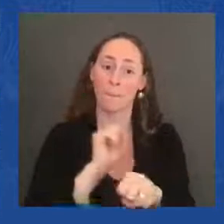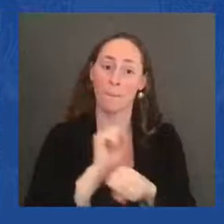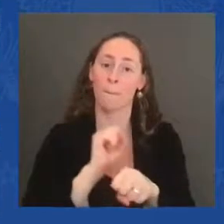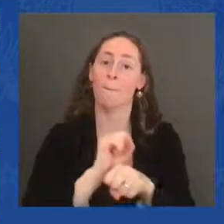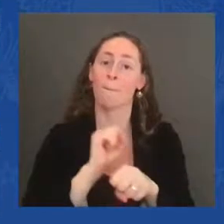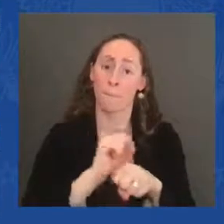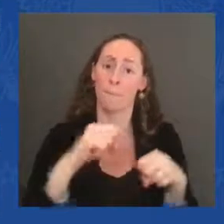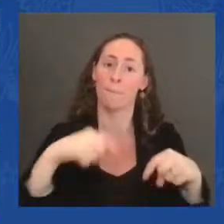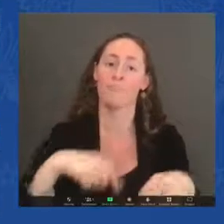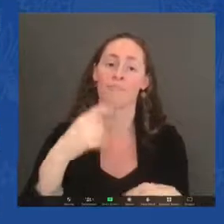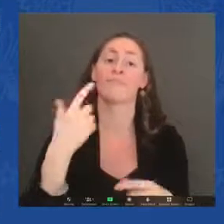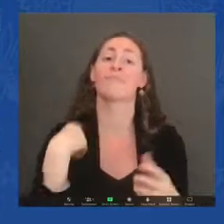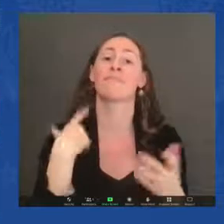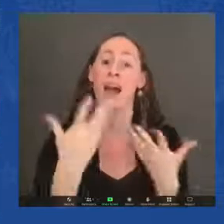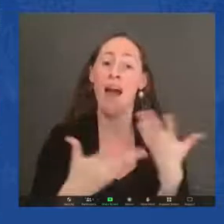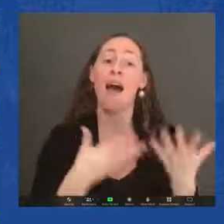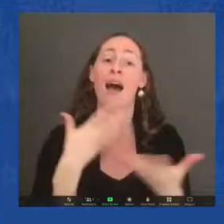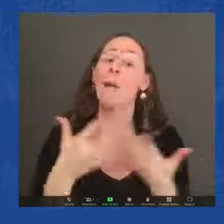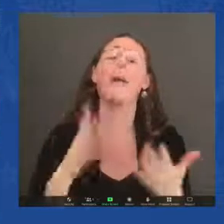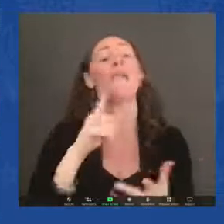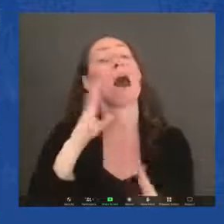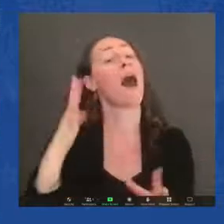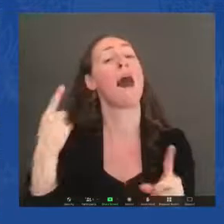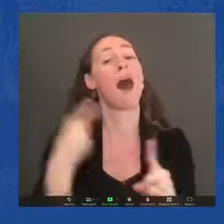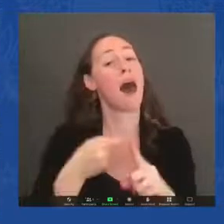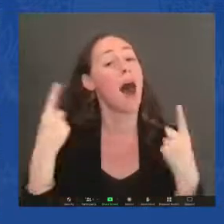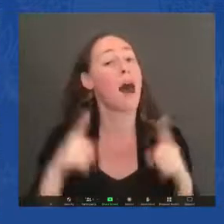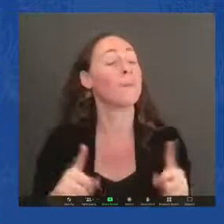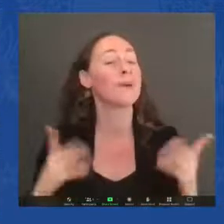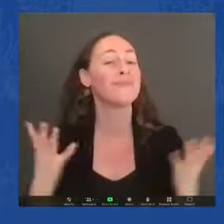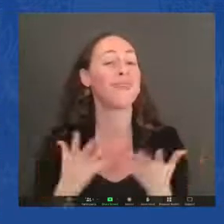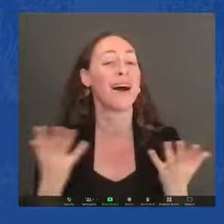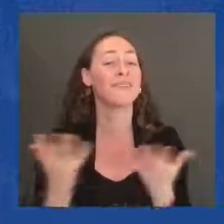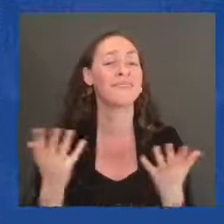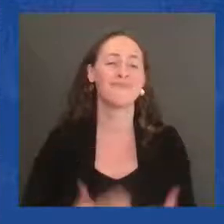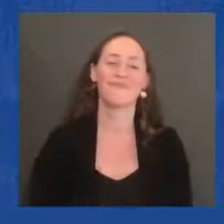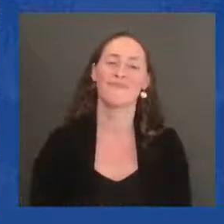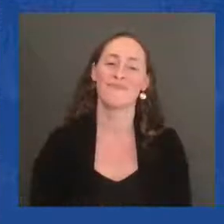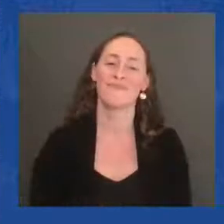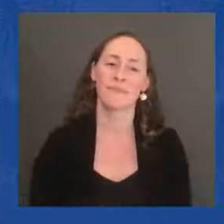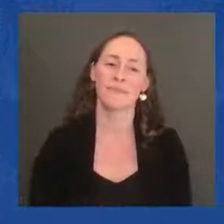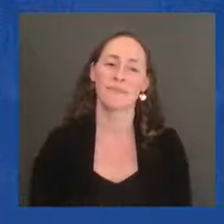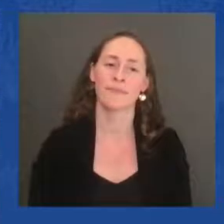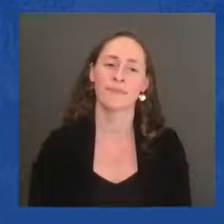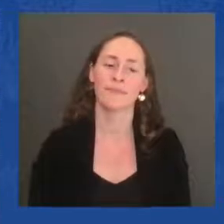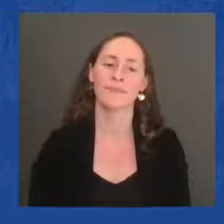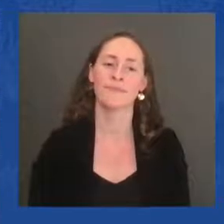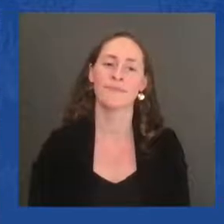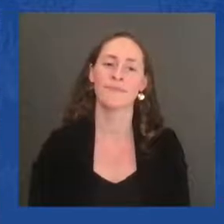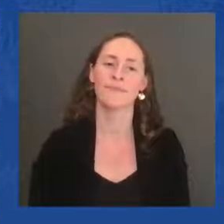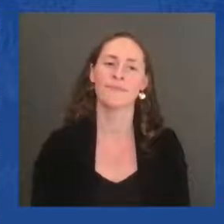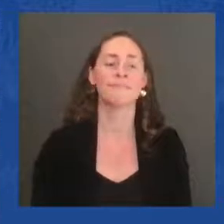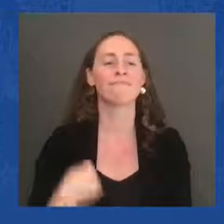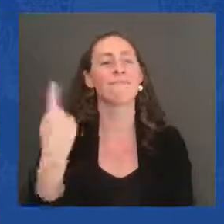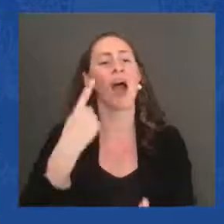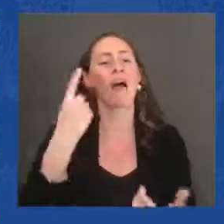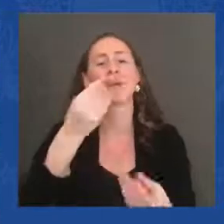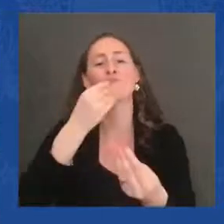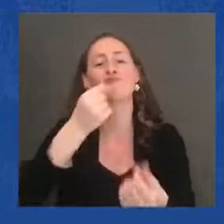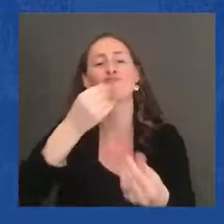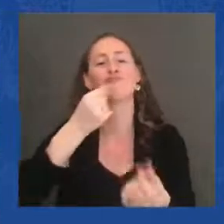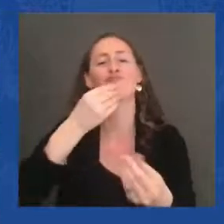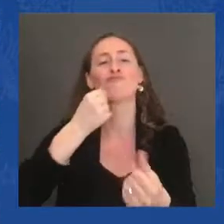always kid Frank, but I grew up in this little steel town called Claymont, Delaware, when Scranton shut down because of coal